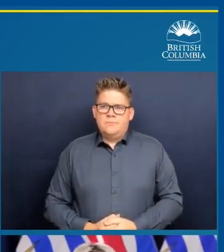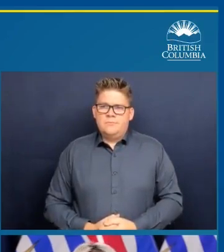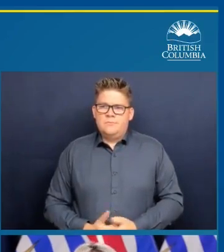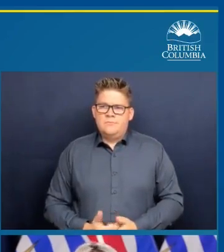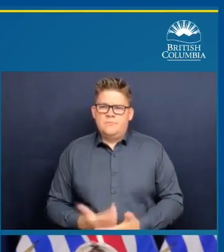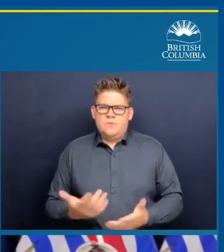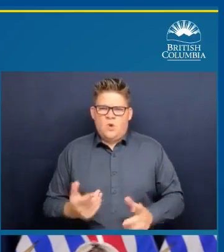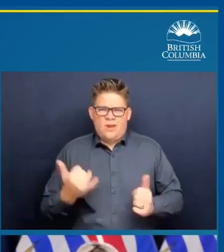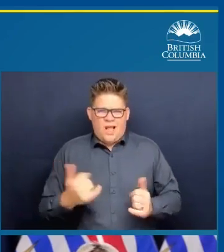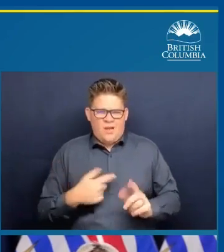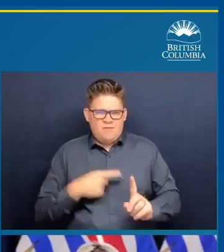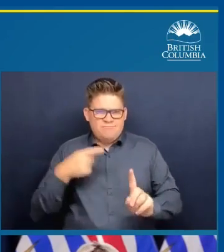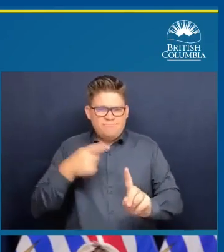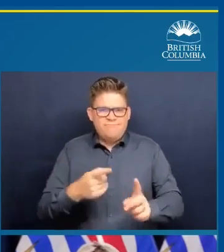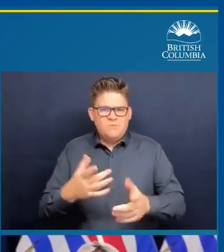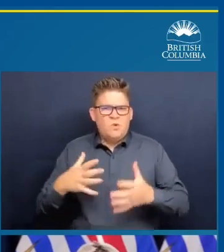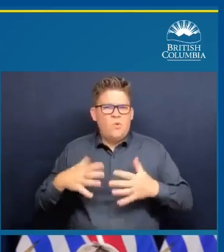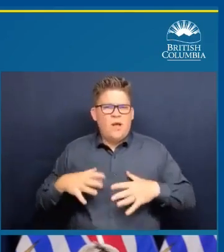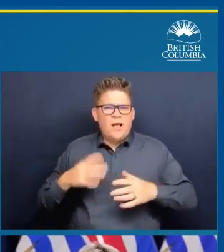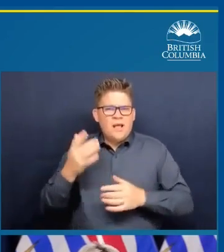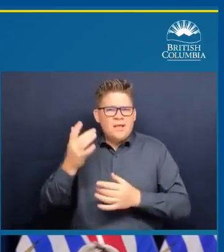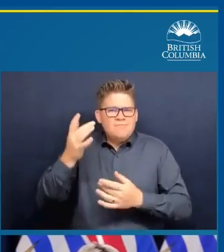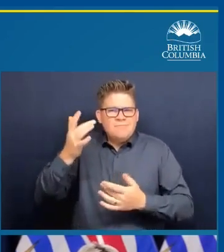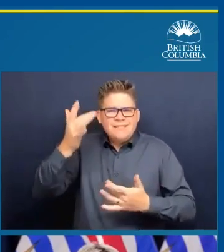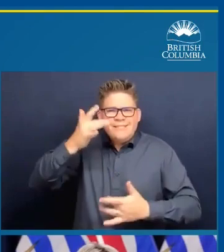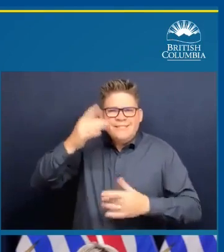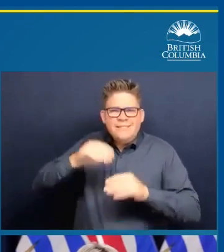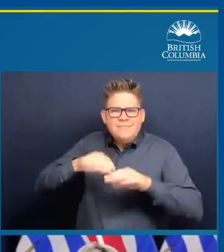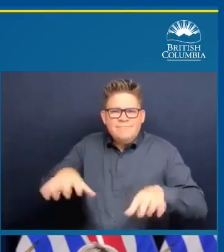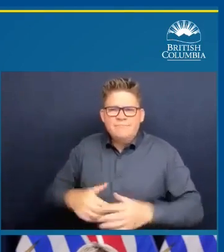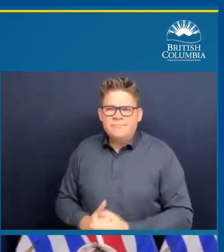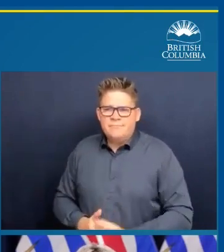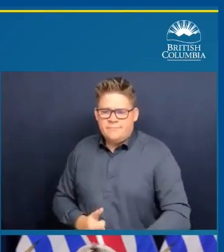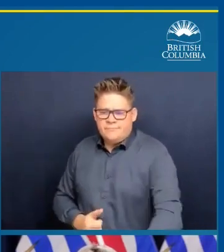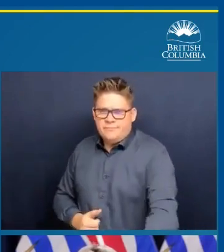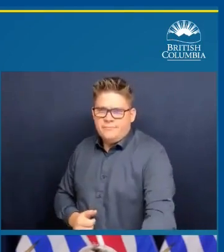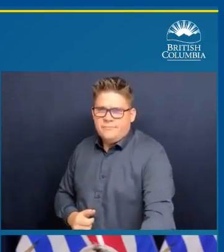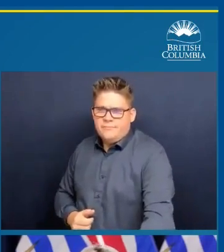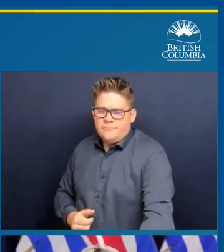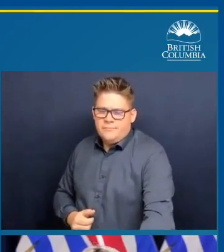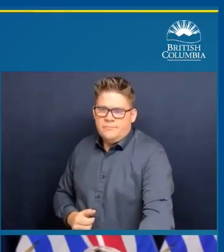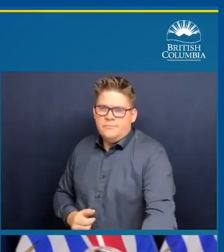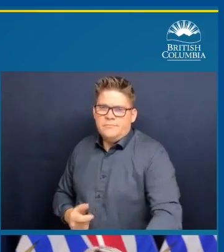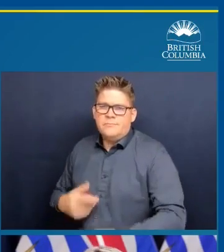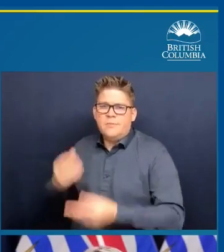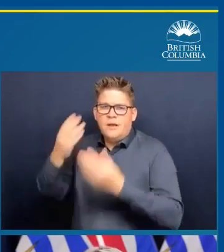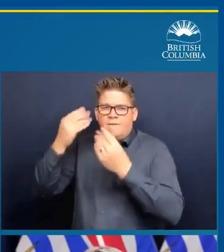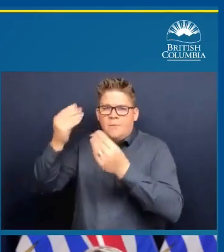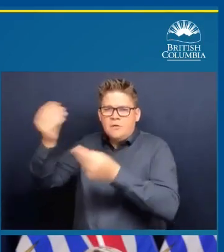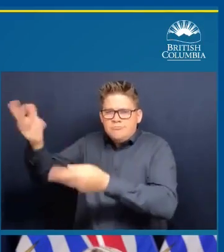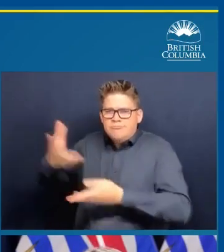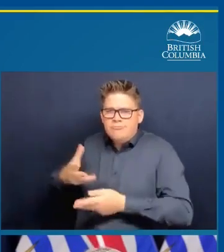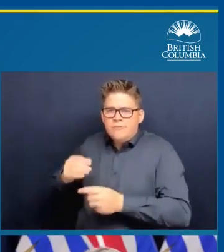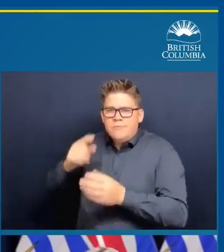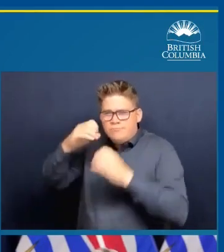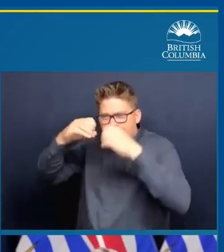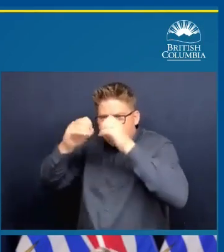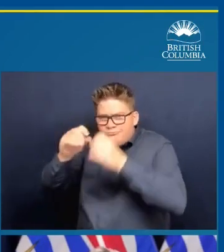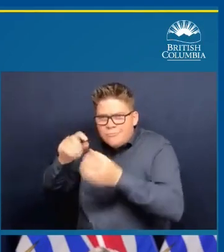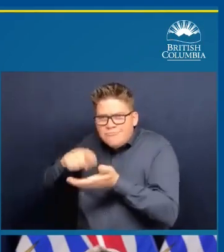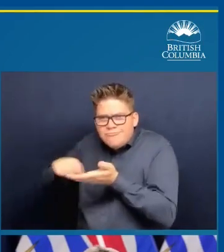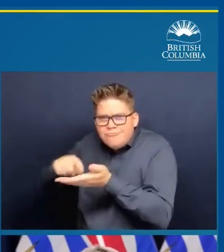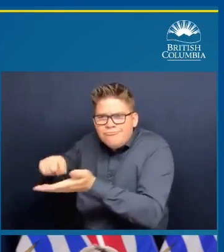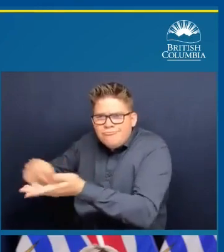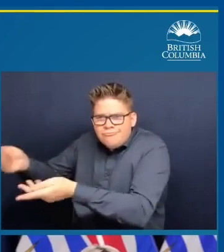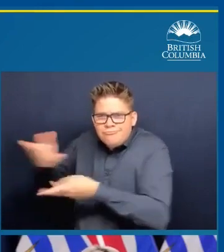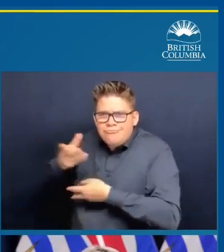laboratory data that helps us understand what pathogens are causing illness. And this comes from swabs that are taken of people with